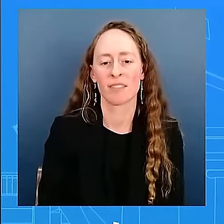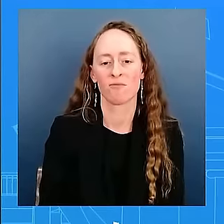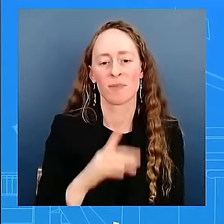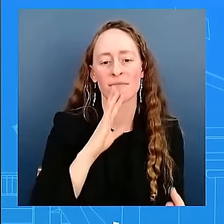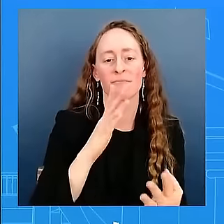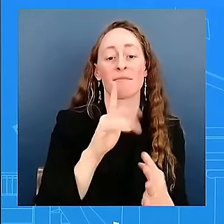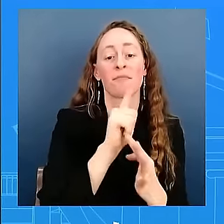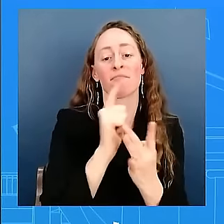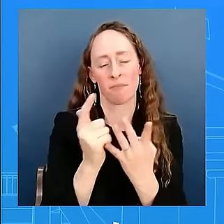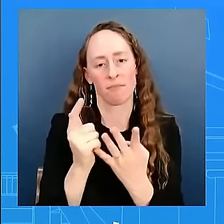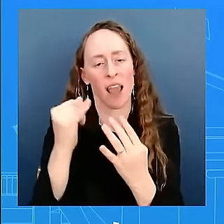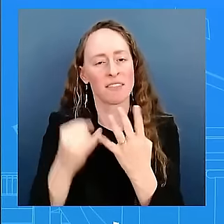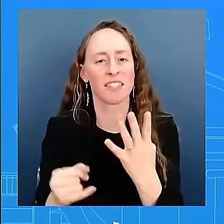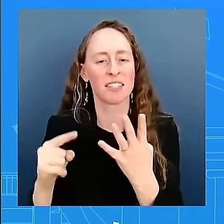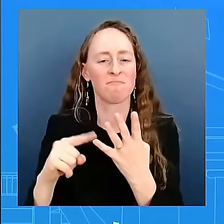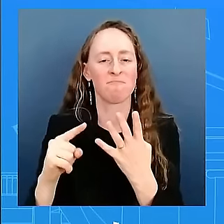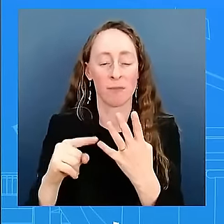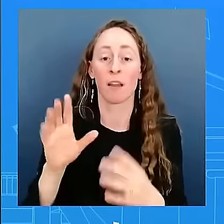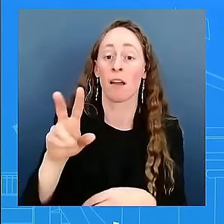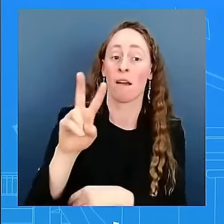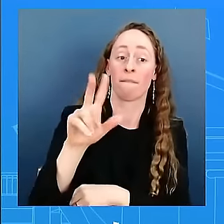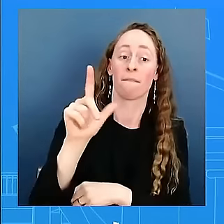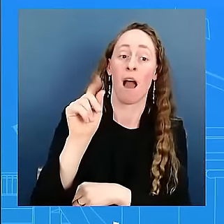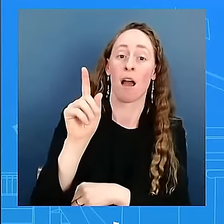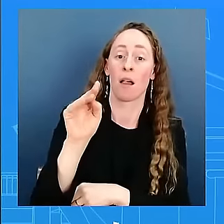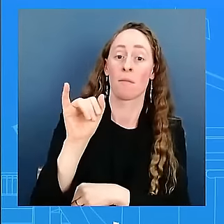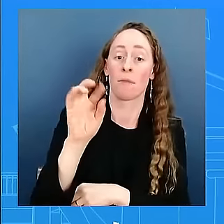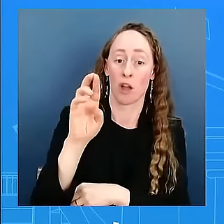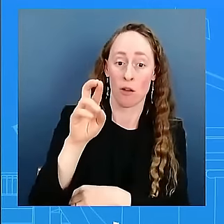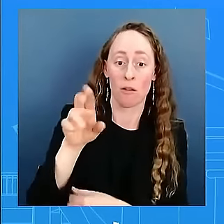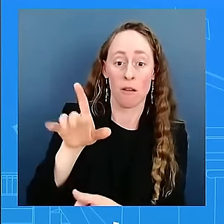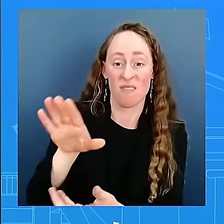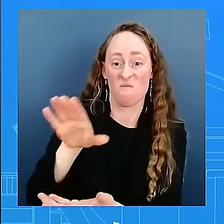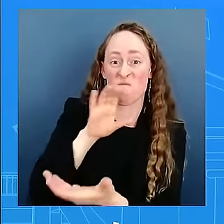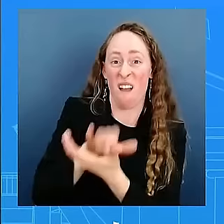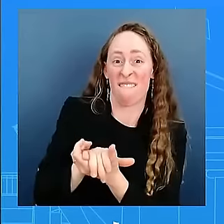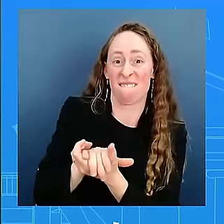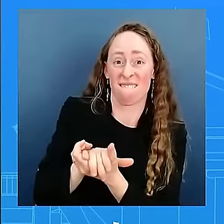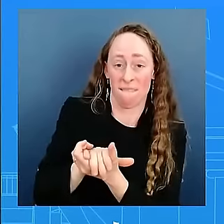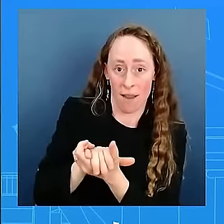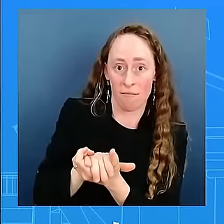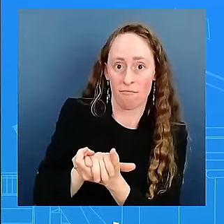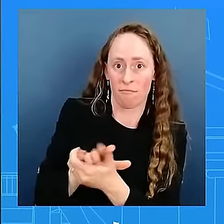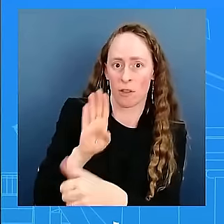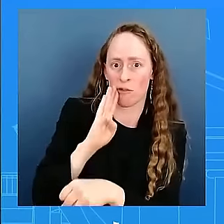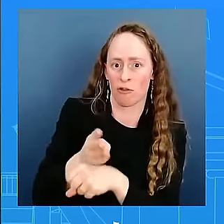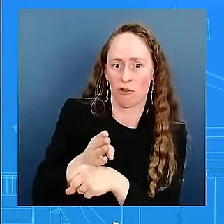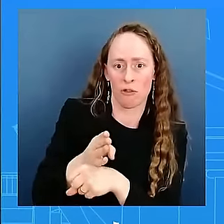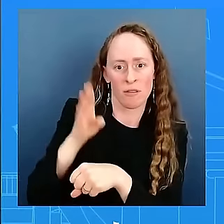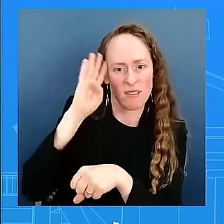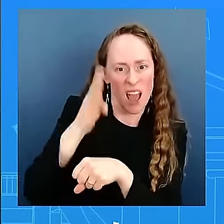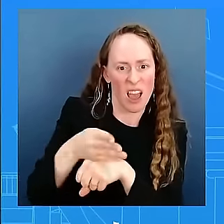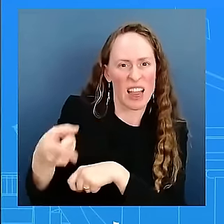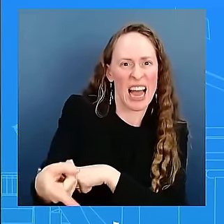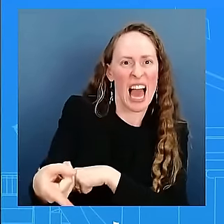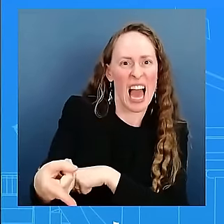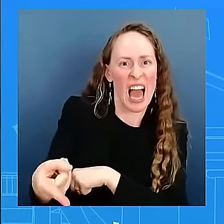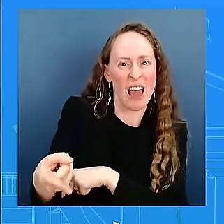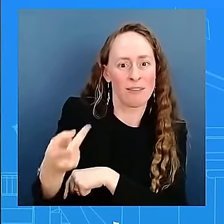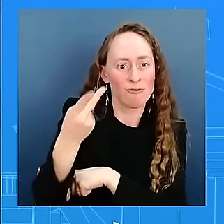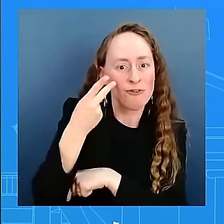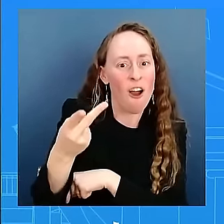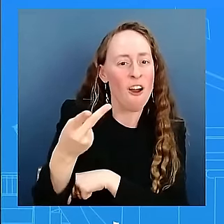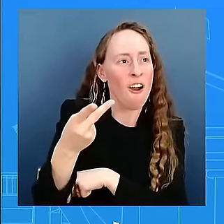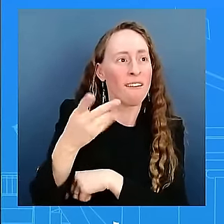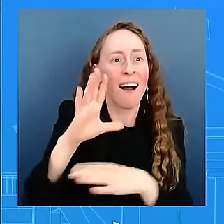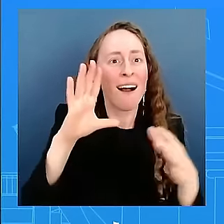wife, one of their daughters, and their son were there to be able to speak with him. And the